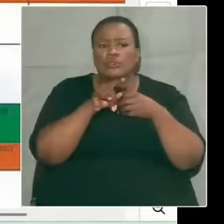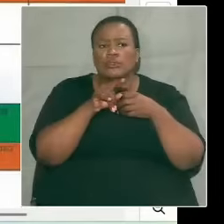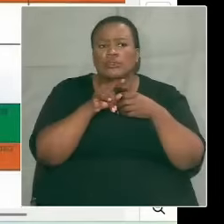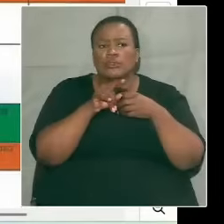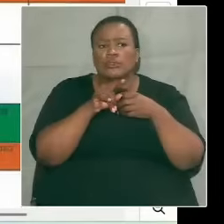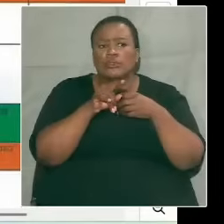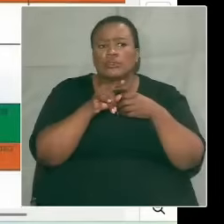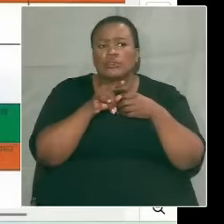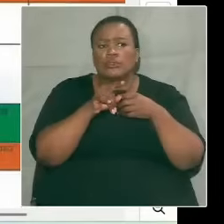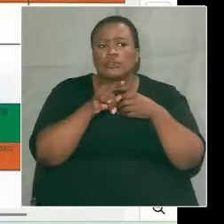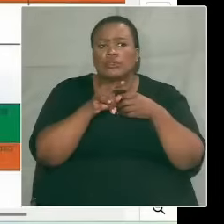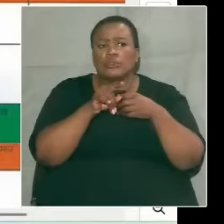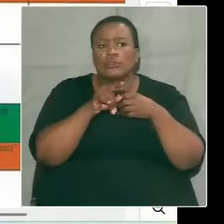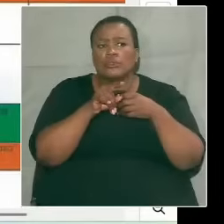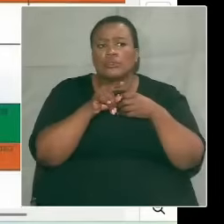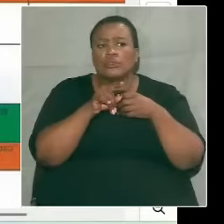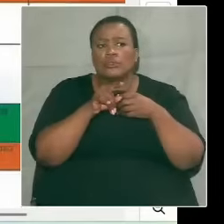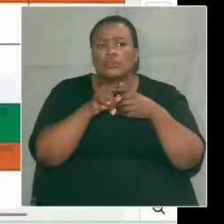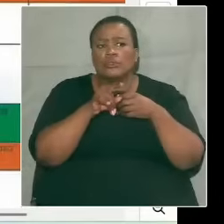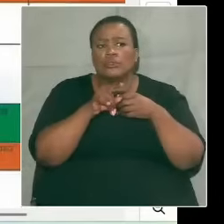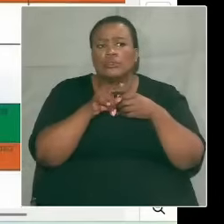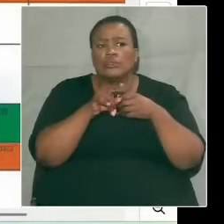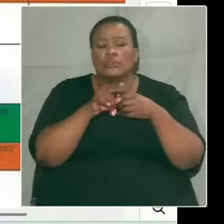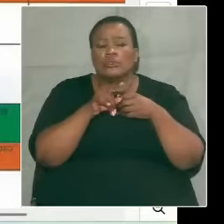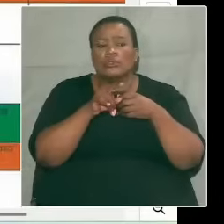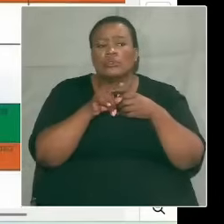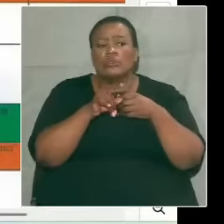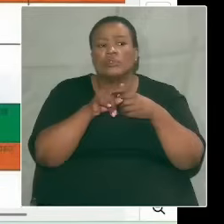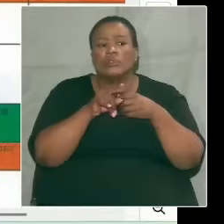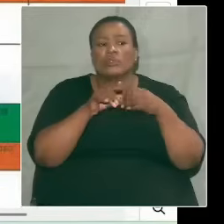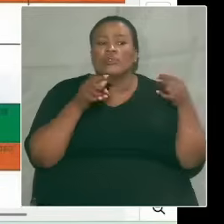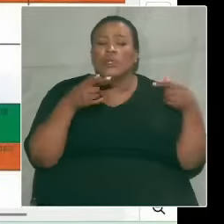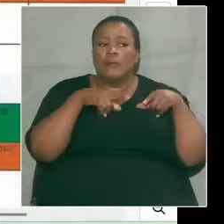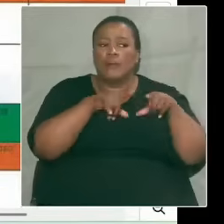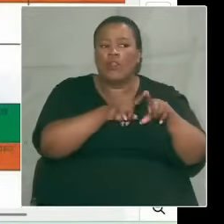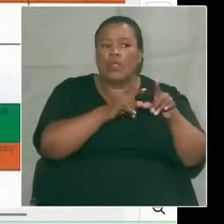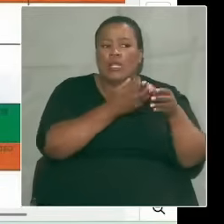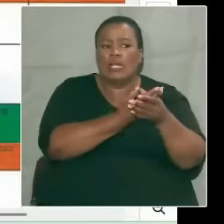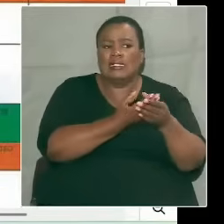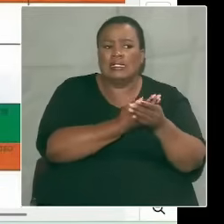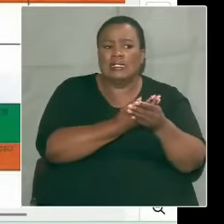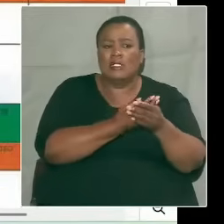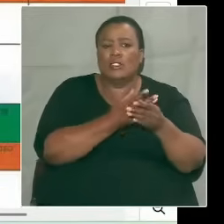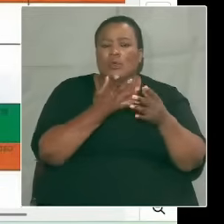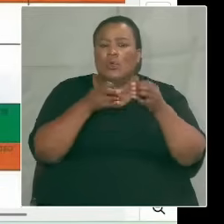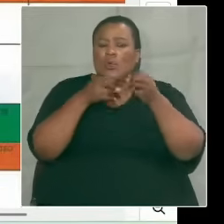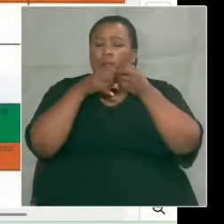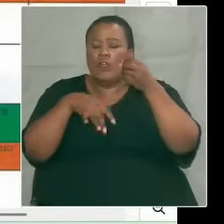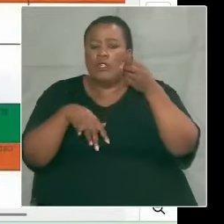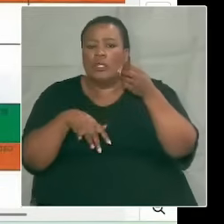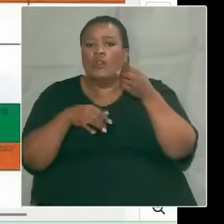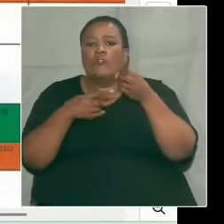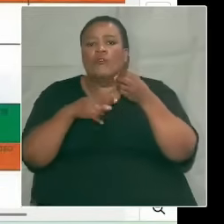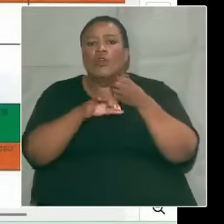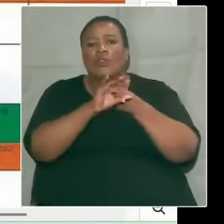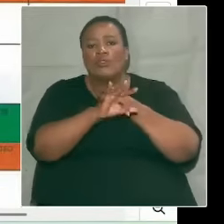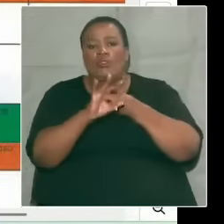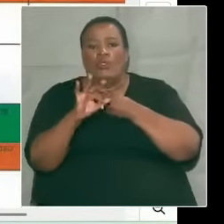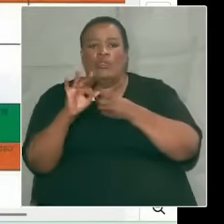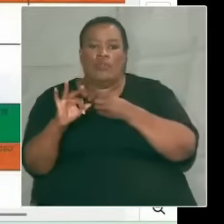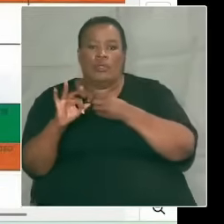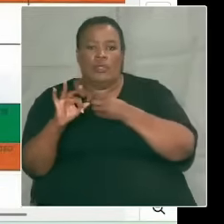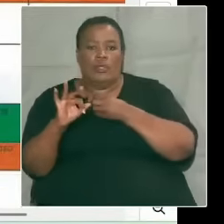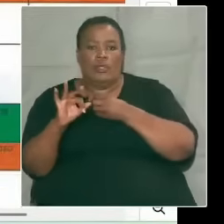Do you want to deal with parallel cases or you want to deal with ad hoc cases? Which one? no, the breakdown of the